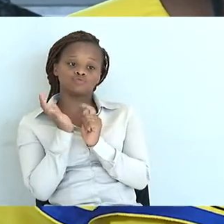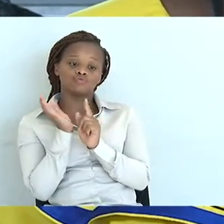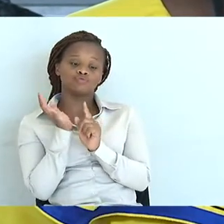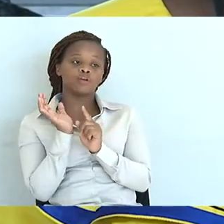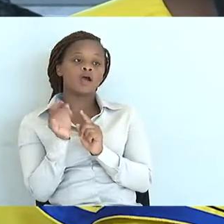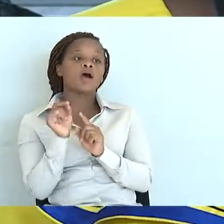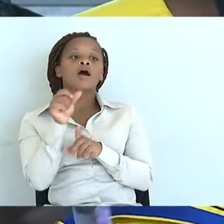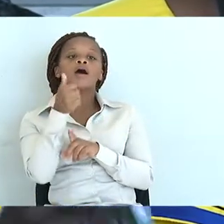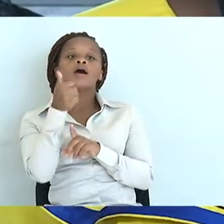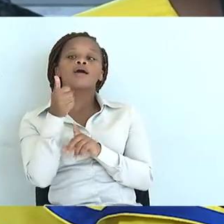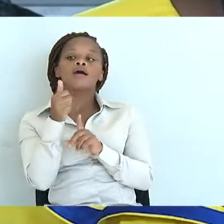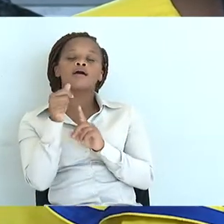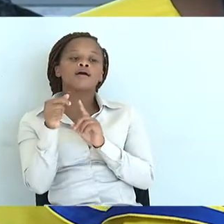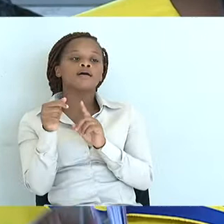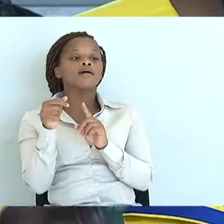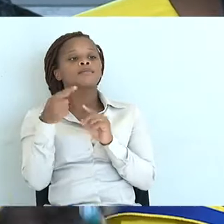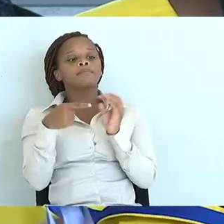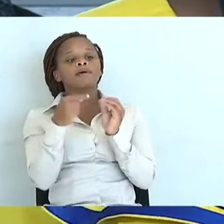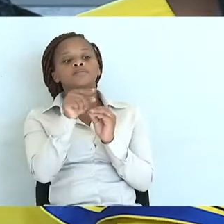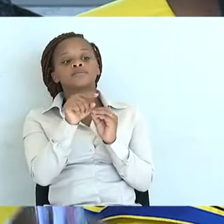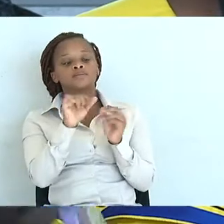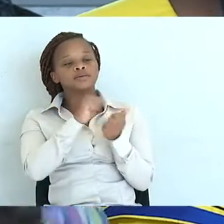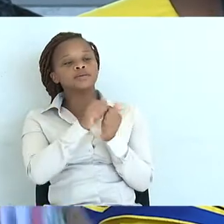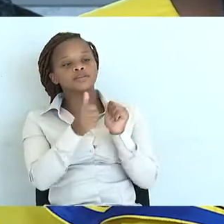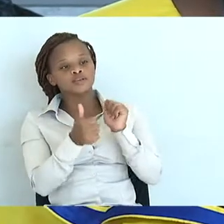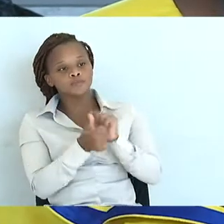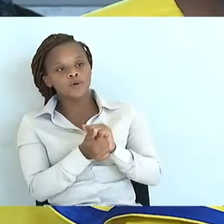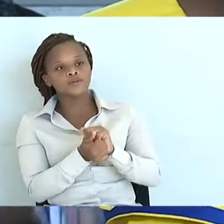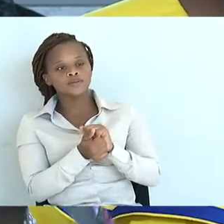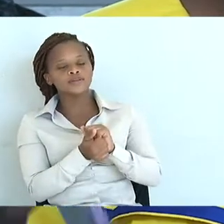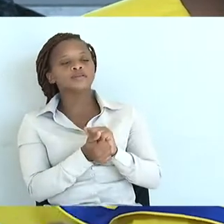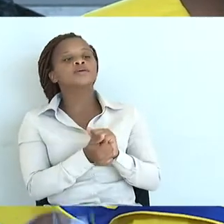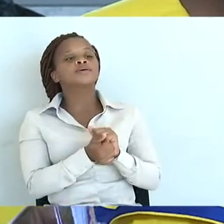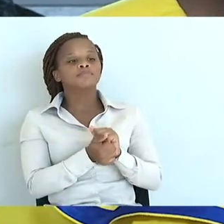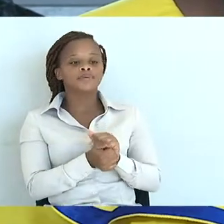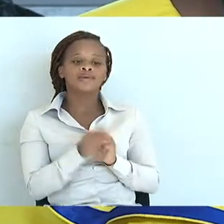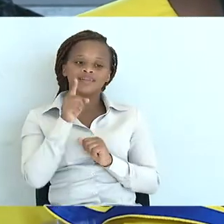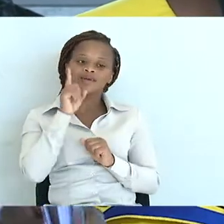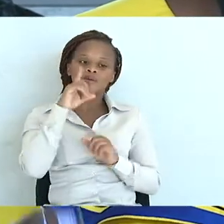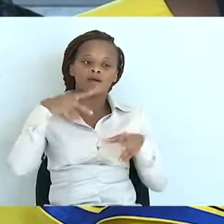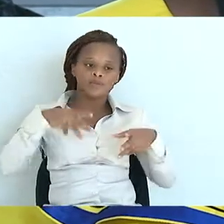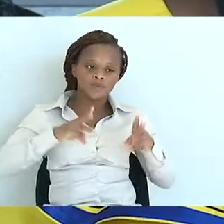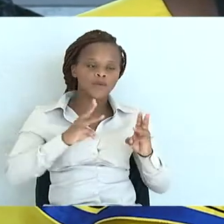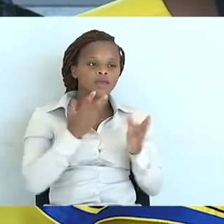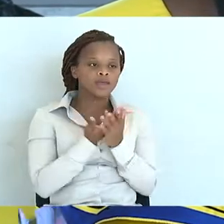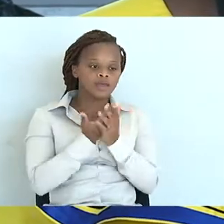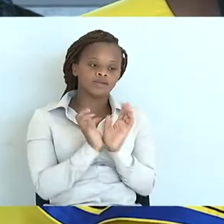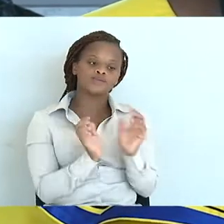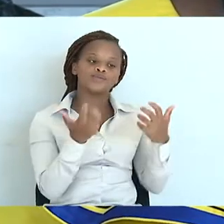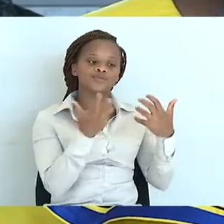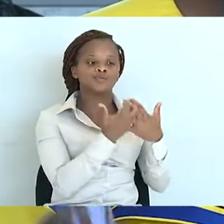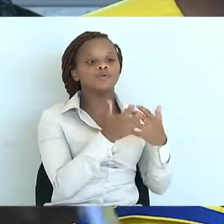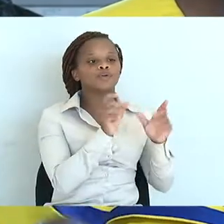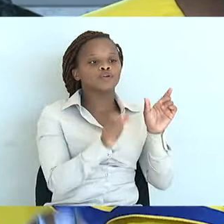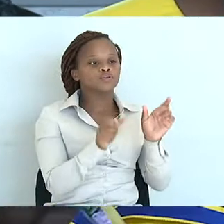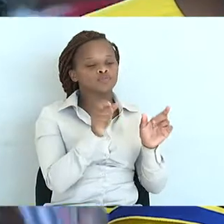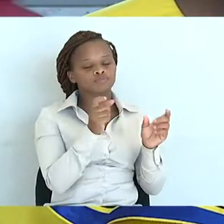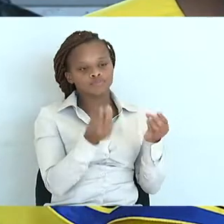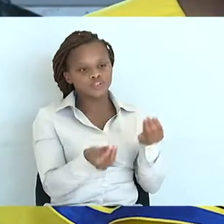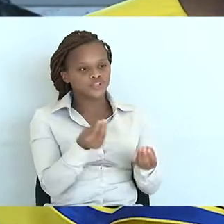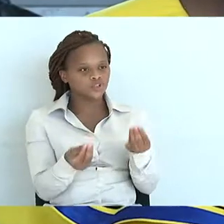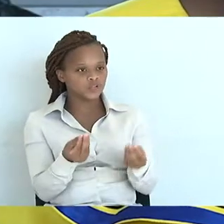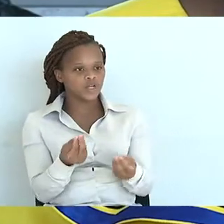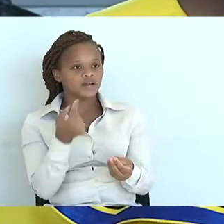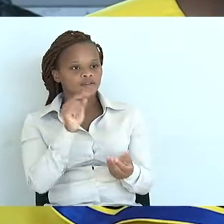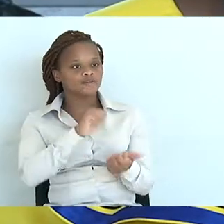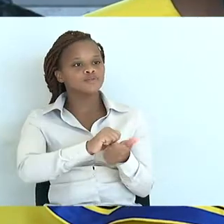one way of incorporating child-friendly cities into smart cities, encouraging the potential that already